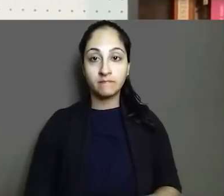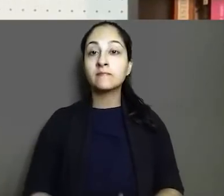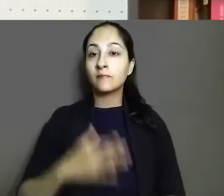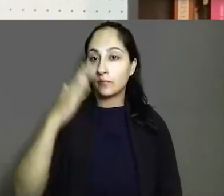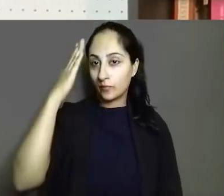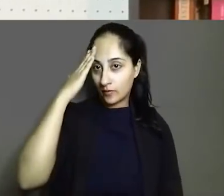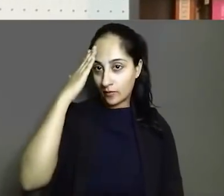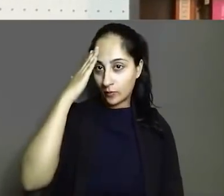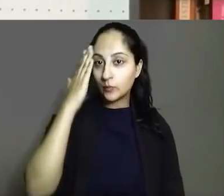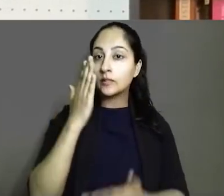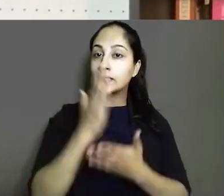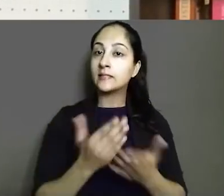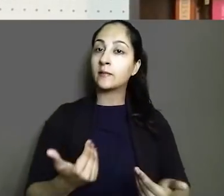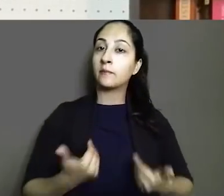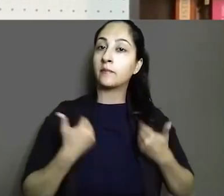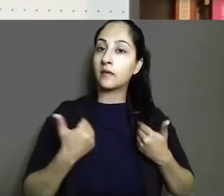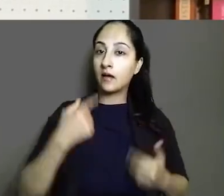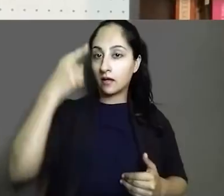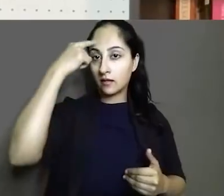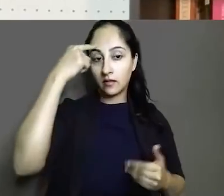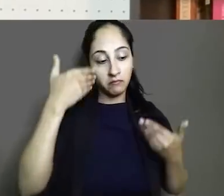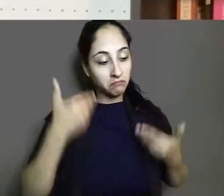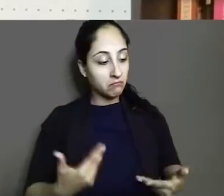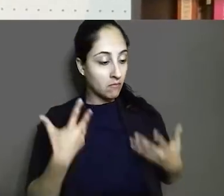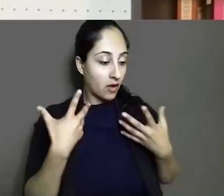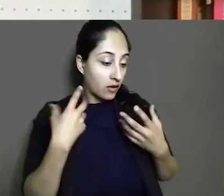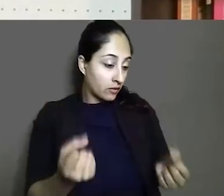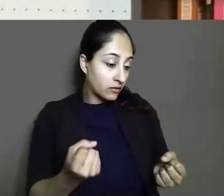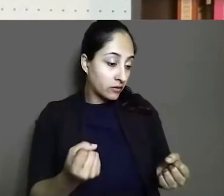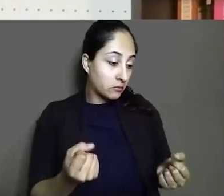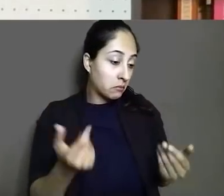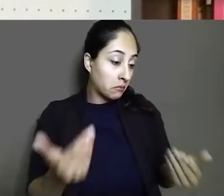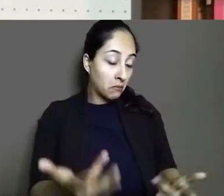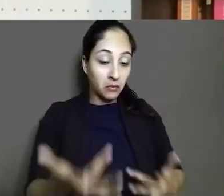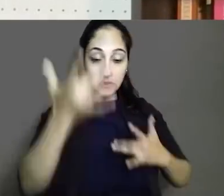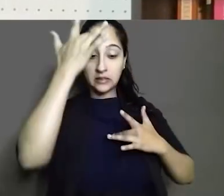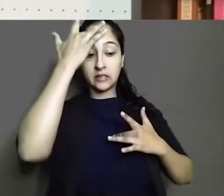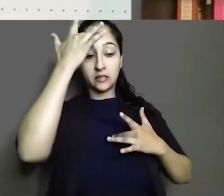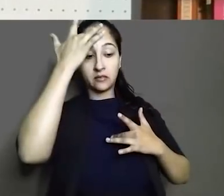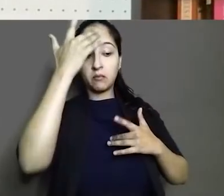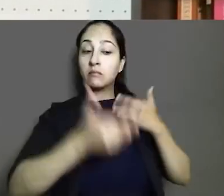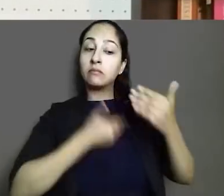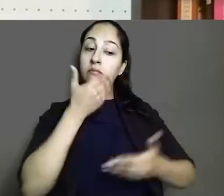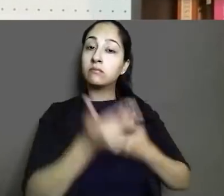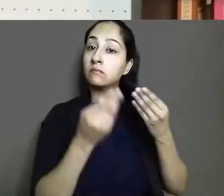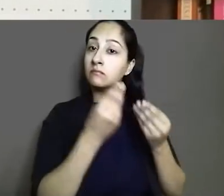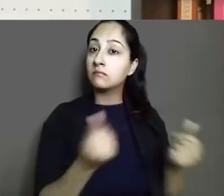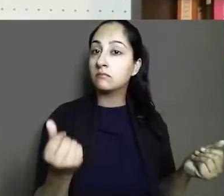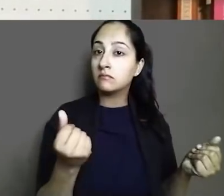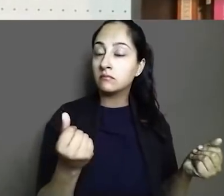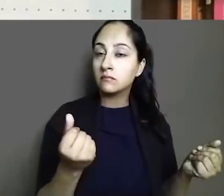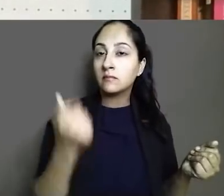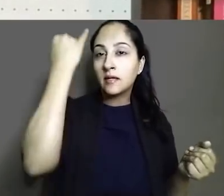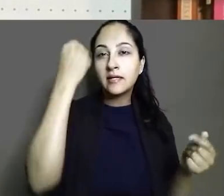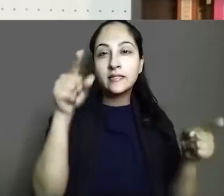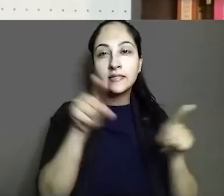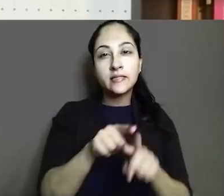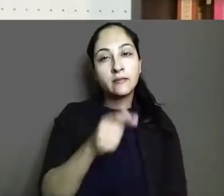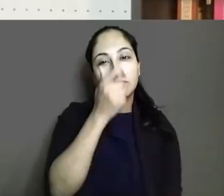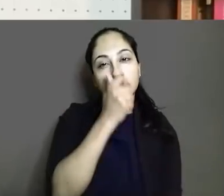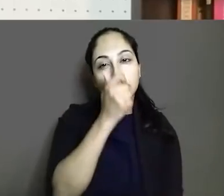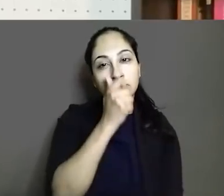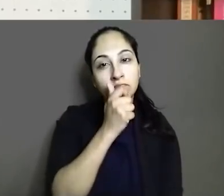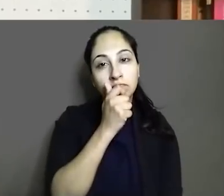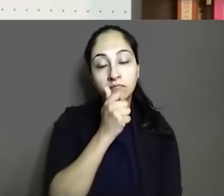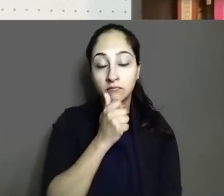just a head cold, and we would be over it. But like Dr. Ismail mentioned earlier in this, that there